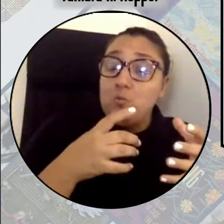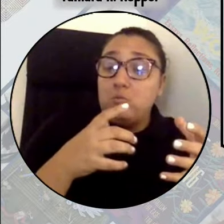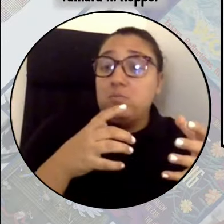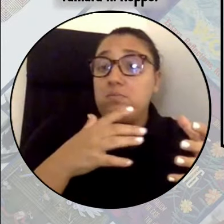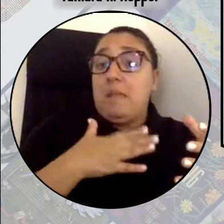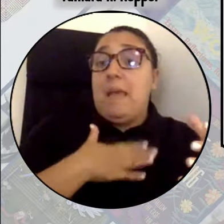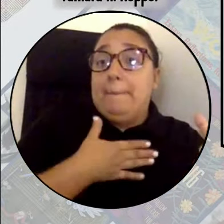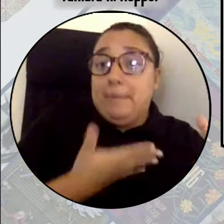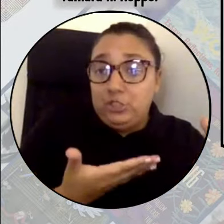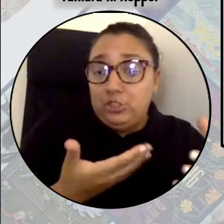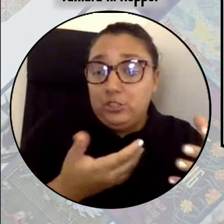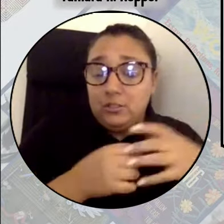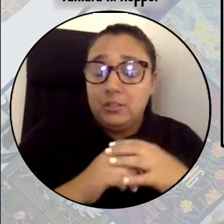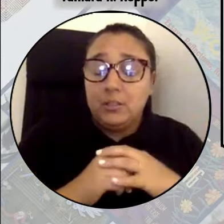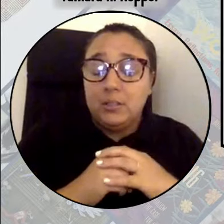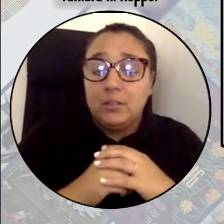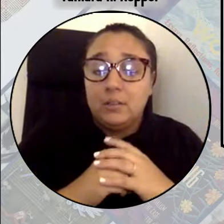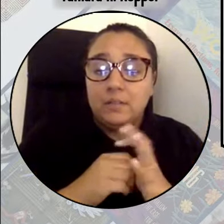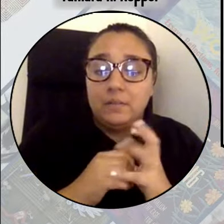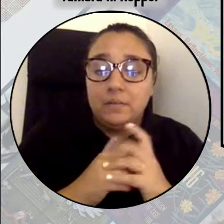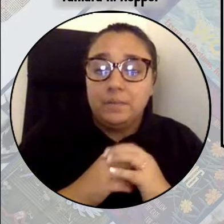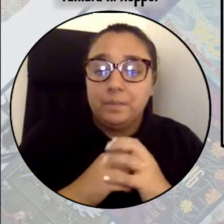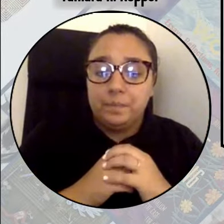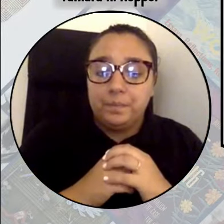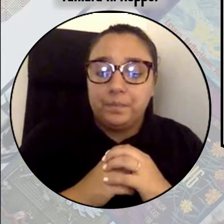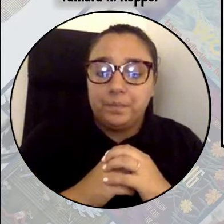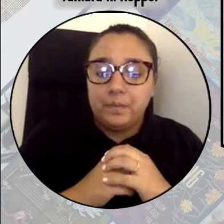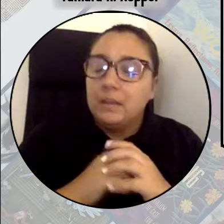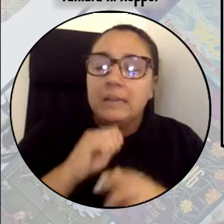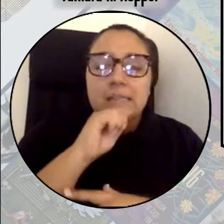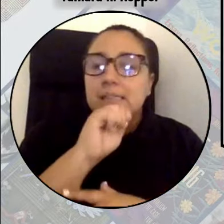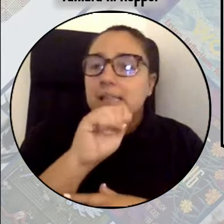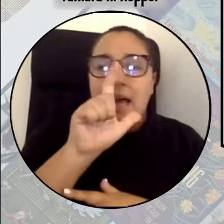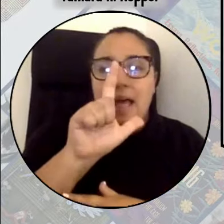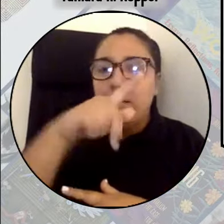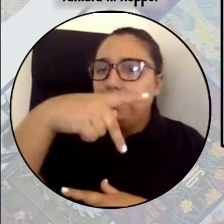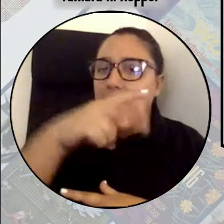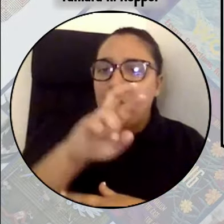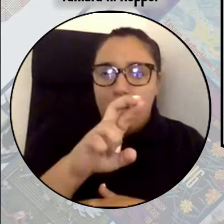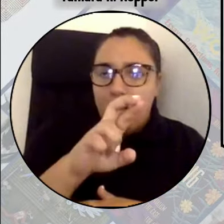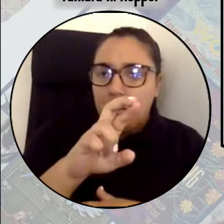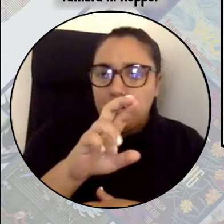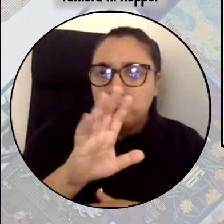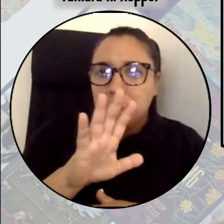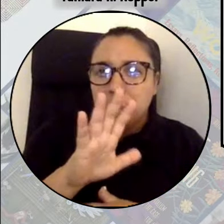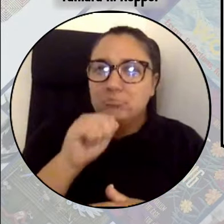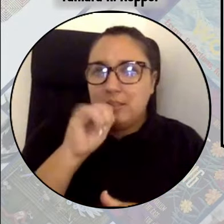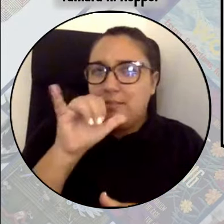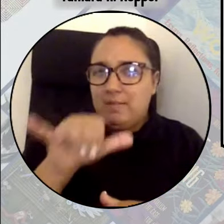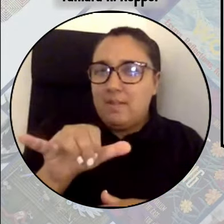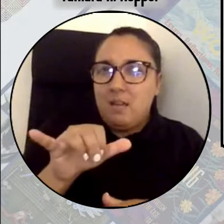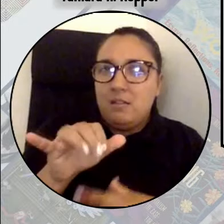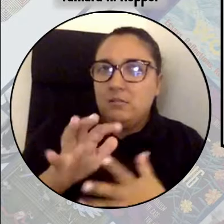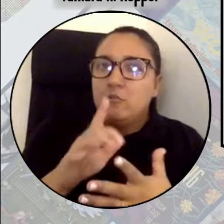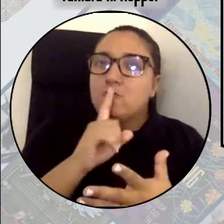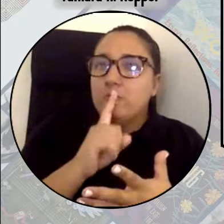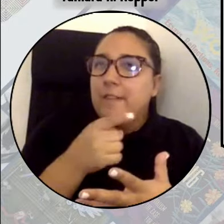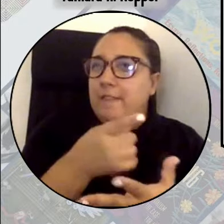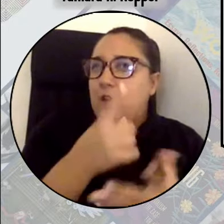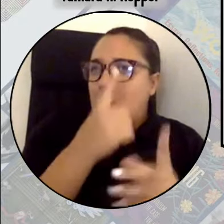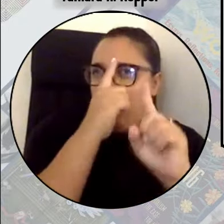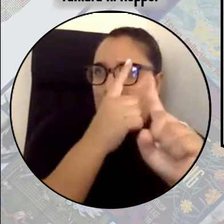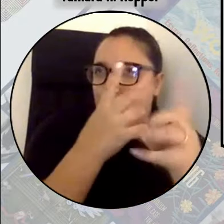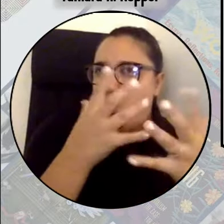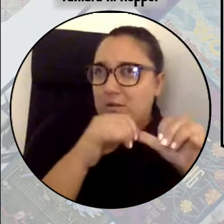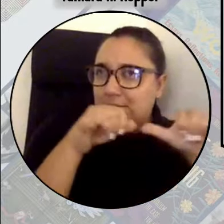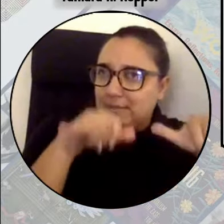where instead of, you know, lawful permanent residence, it's the assumption that you're trying to stay here permanently. Well, non-immigrants are,